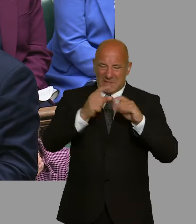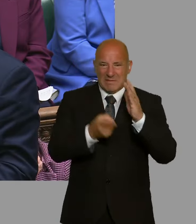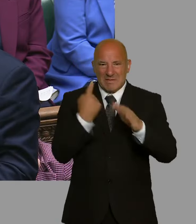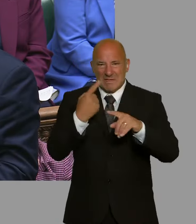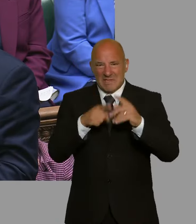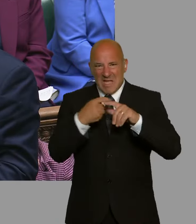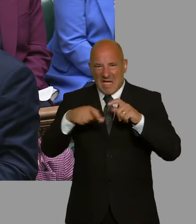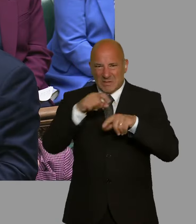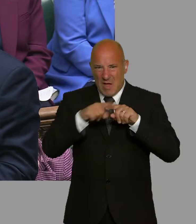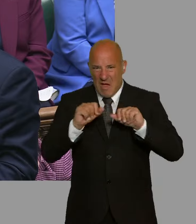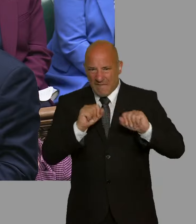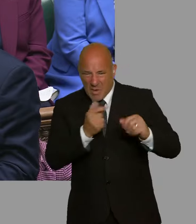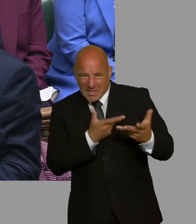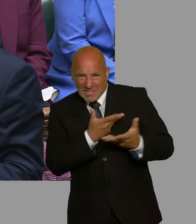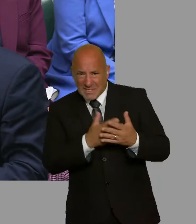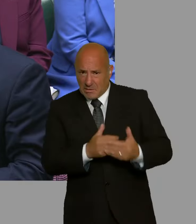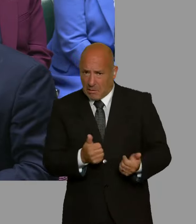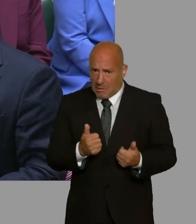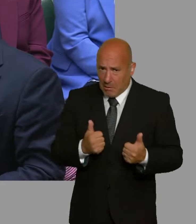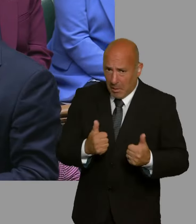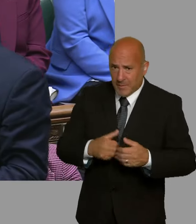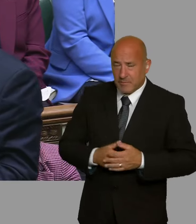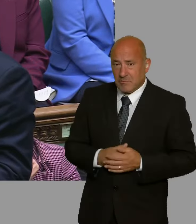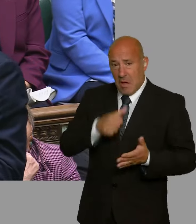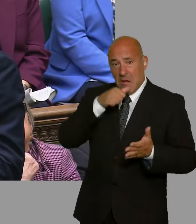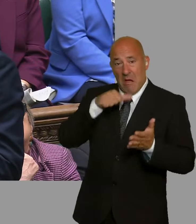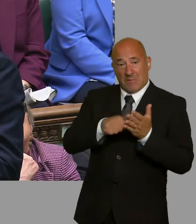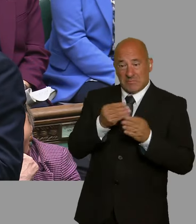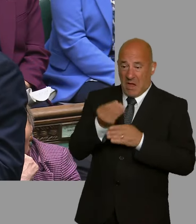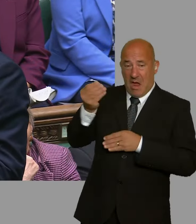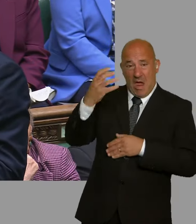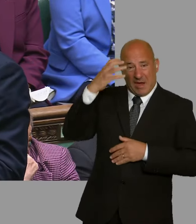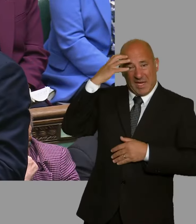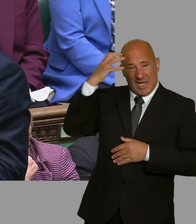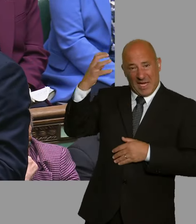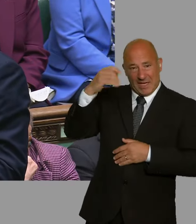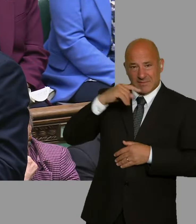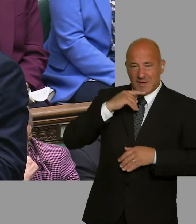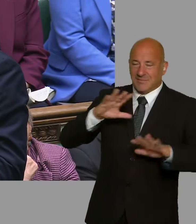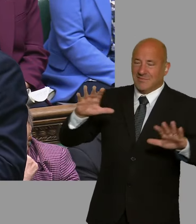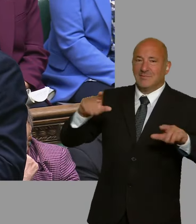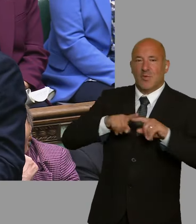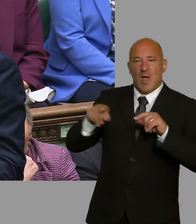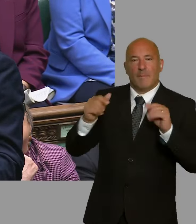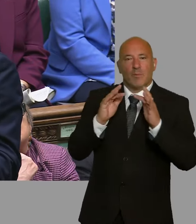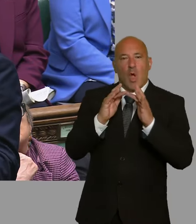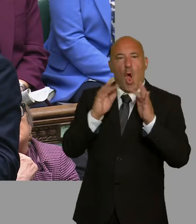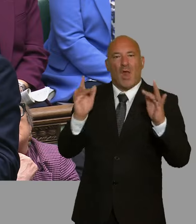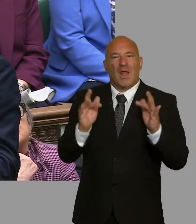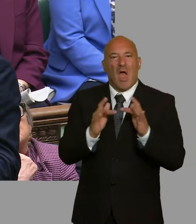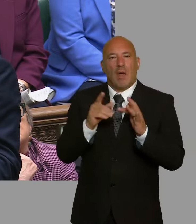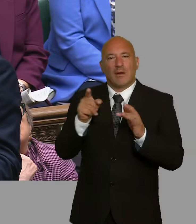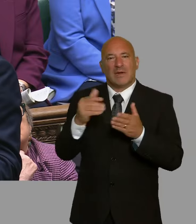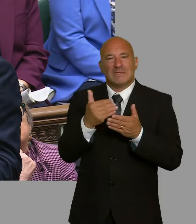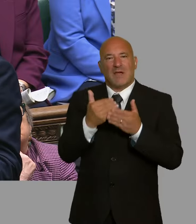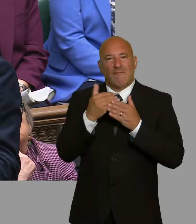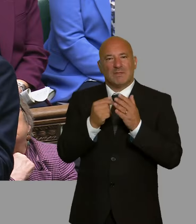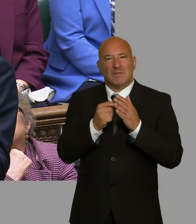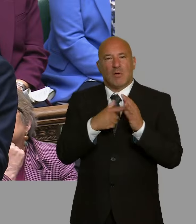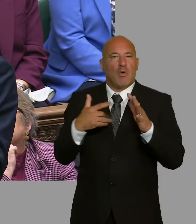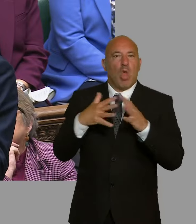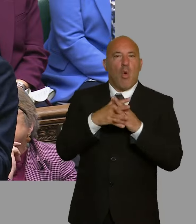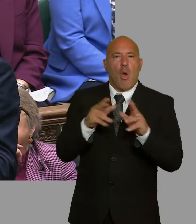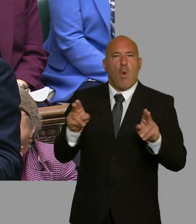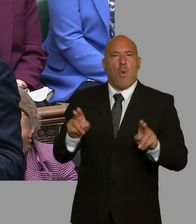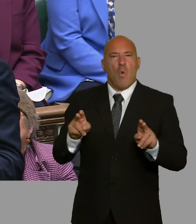0% tariffs for British steel, but now Trump is threatening us with 50% unless we comply